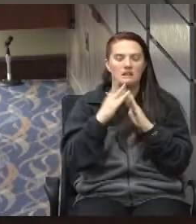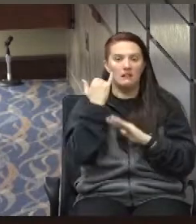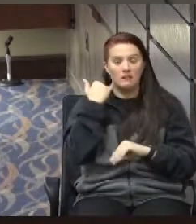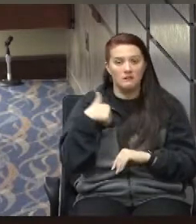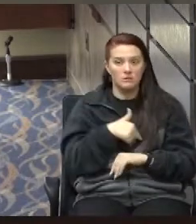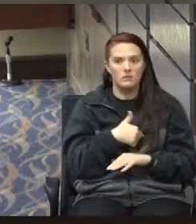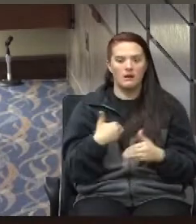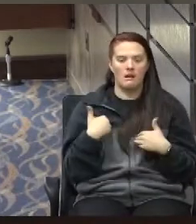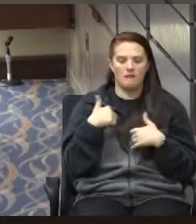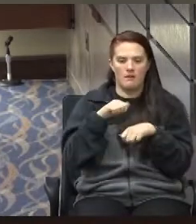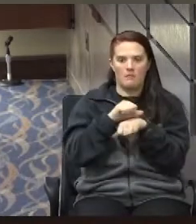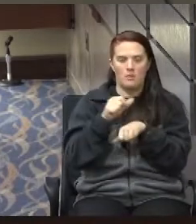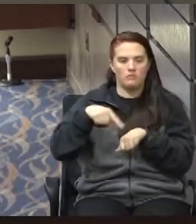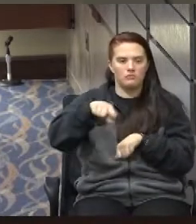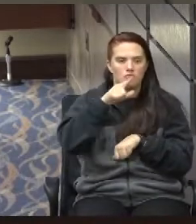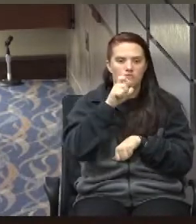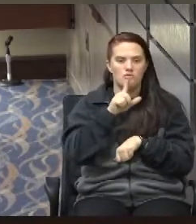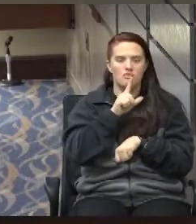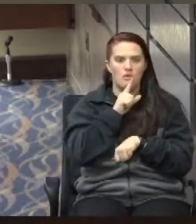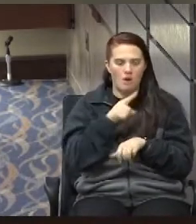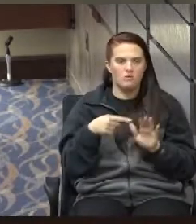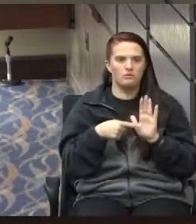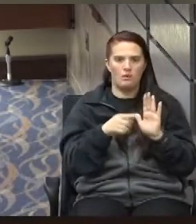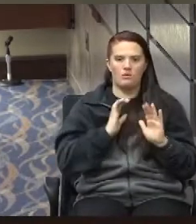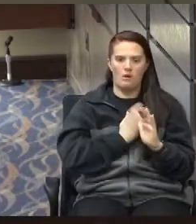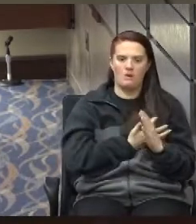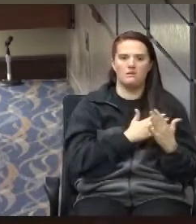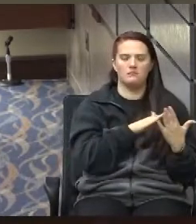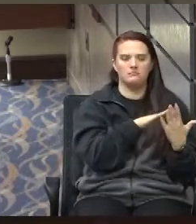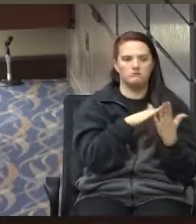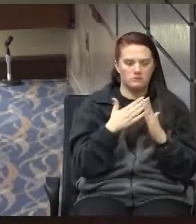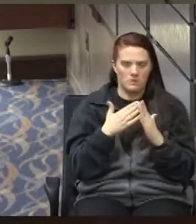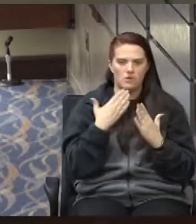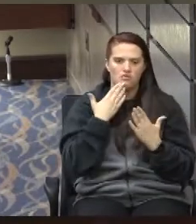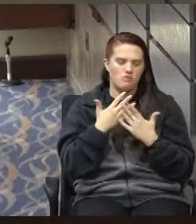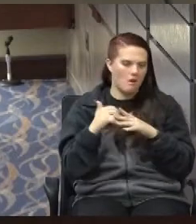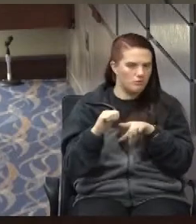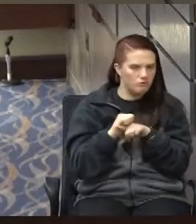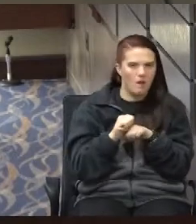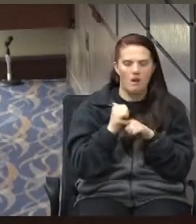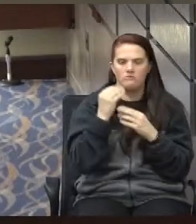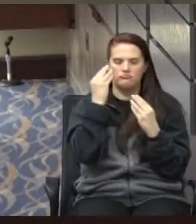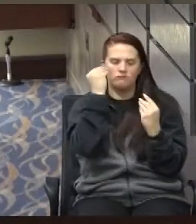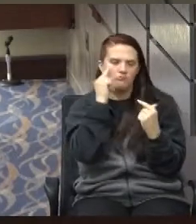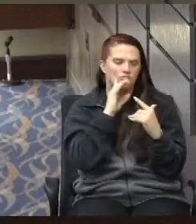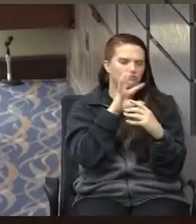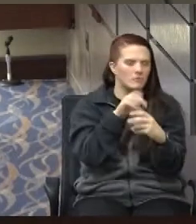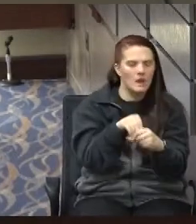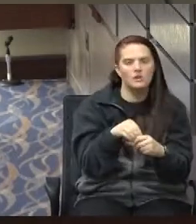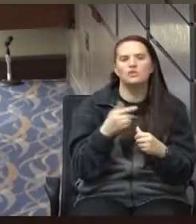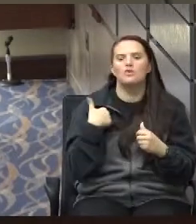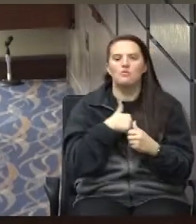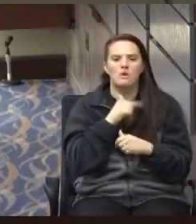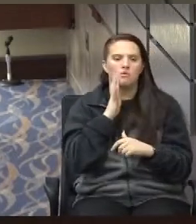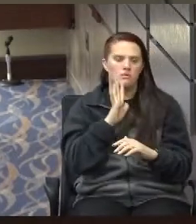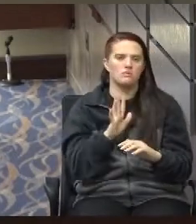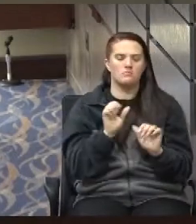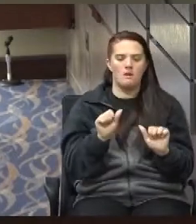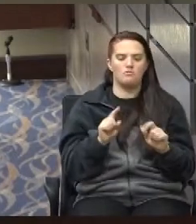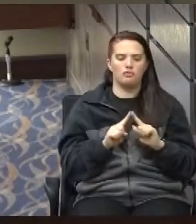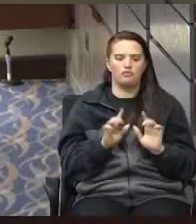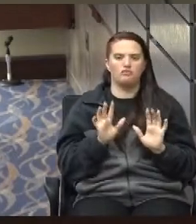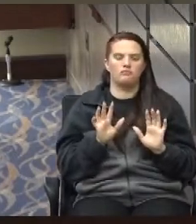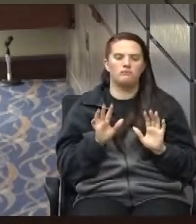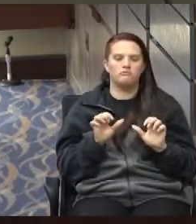have employees that are reflective of our community, that are well-trained, that are thoughtful, that are engaged, we are going to be able to push